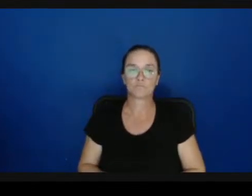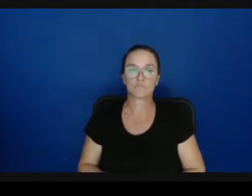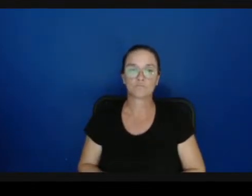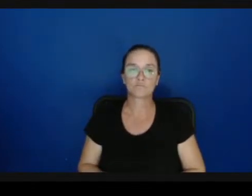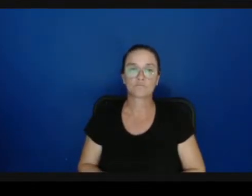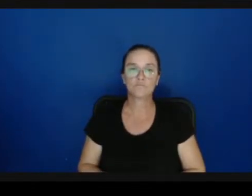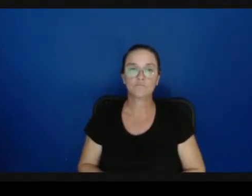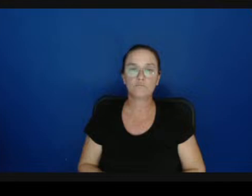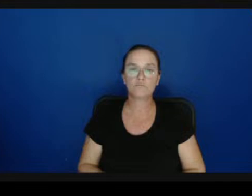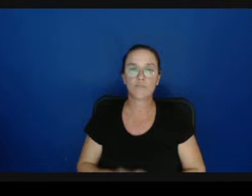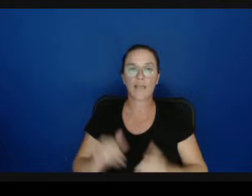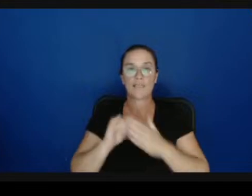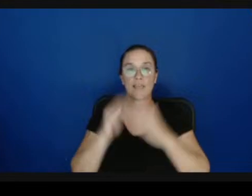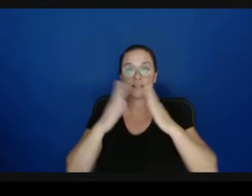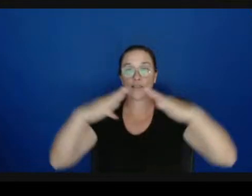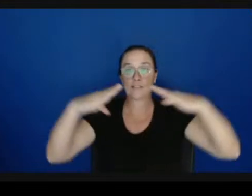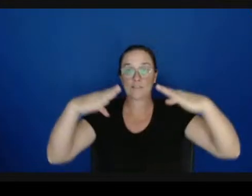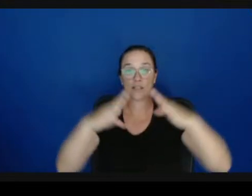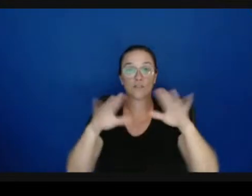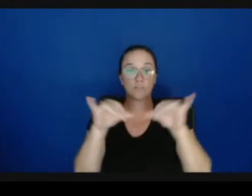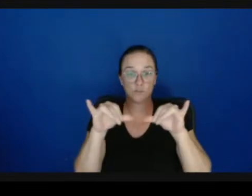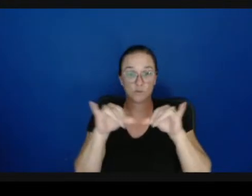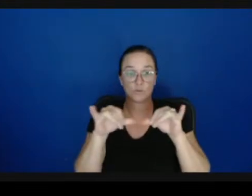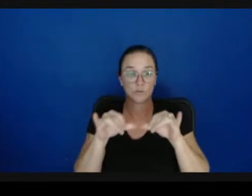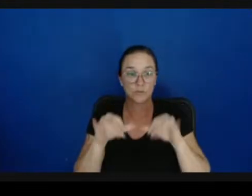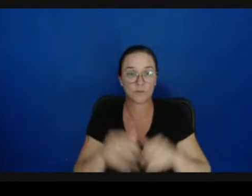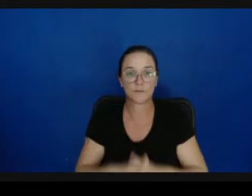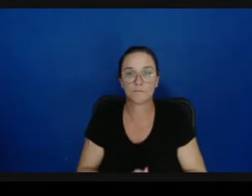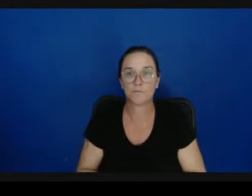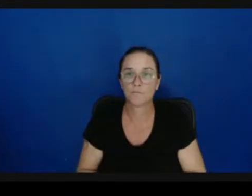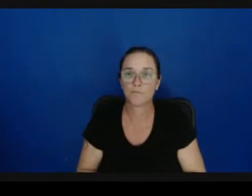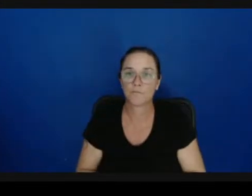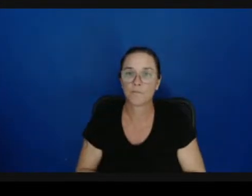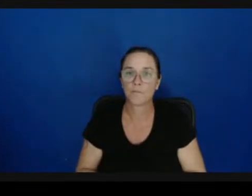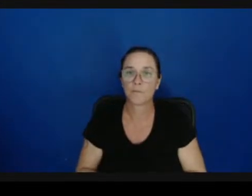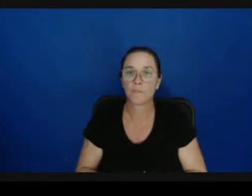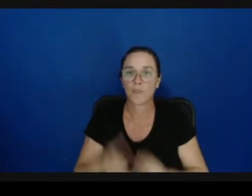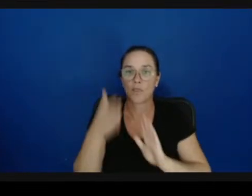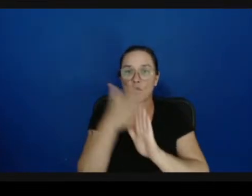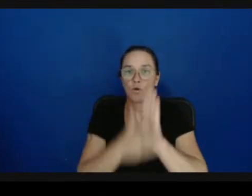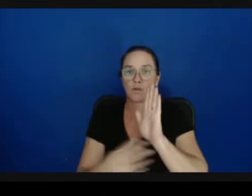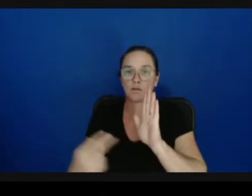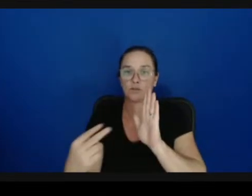So that is our tilt signals. That's most of what we have. And so once again, a cross section.